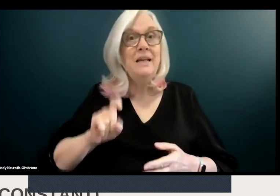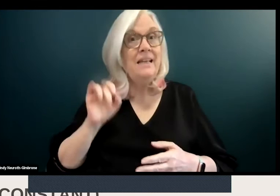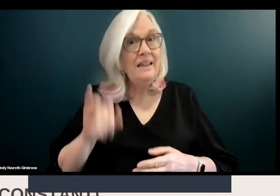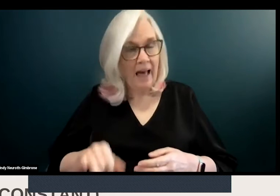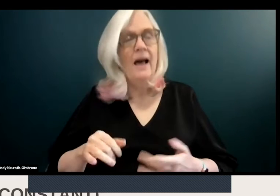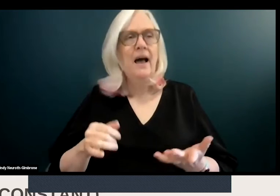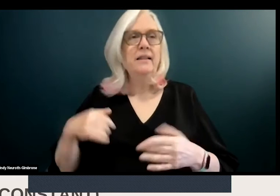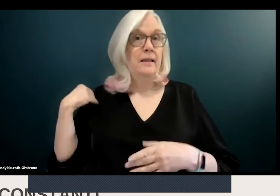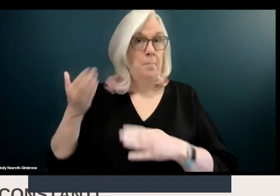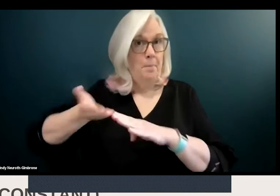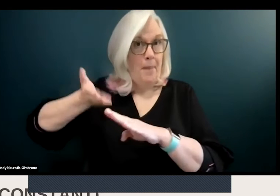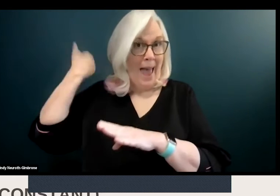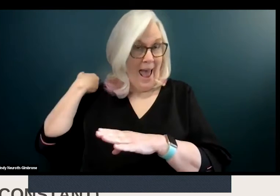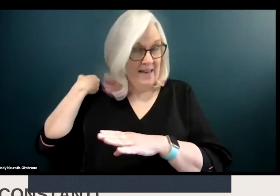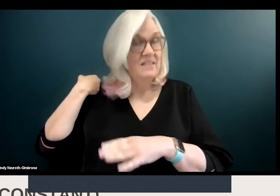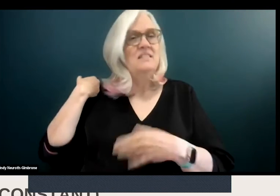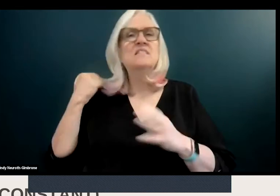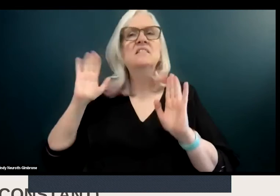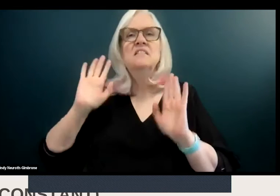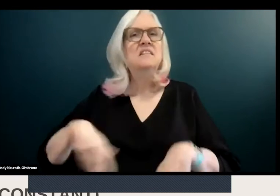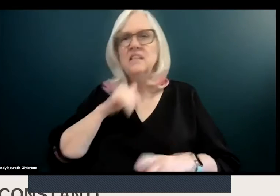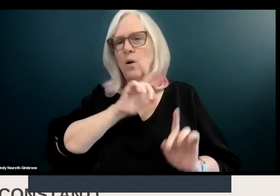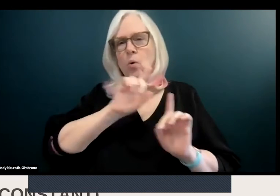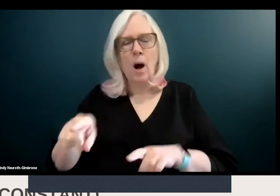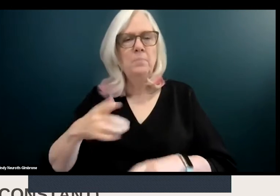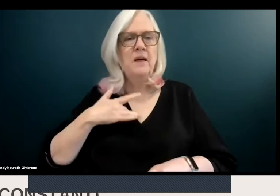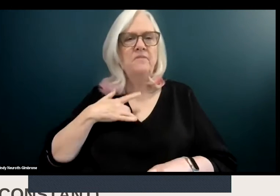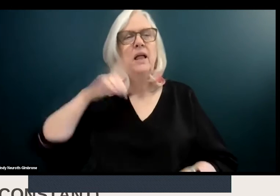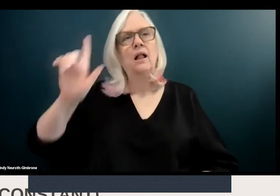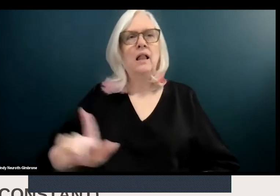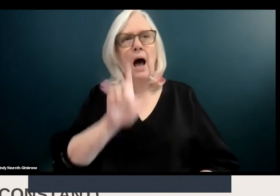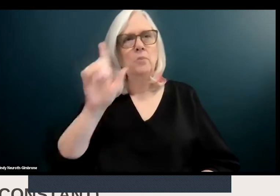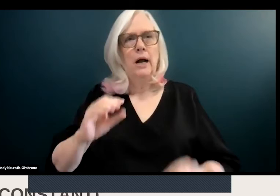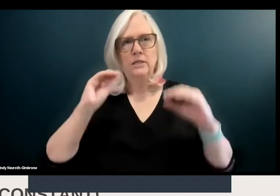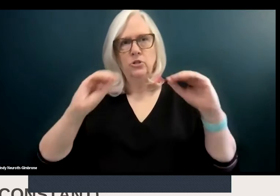that library instruction is condescending because they think they know everything.